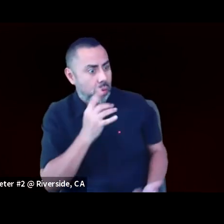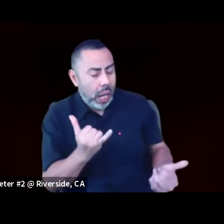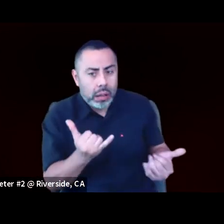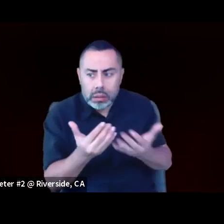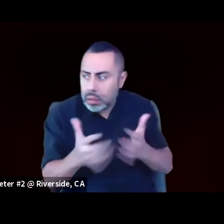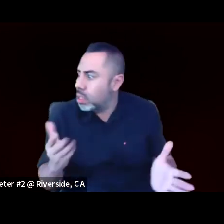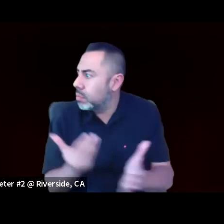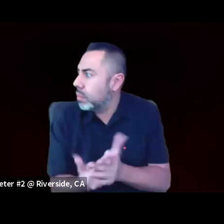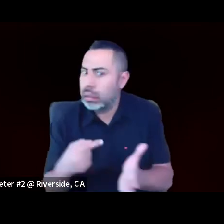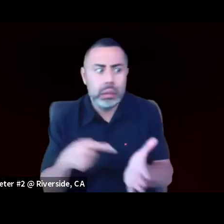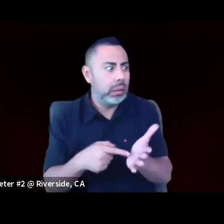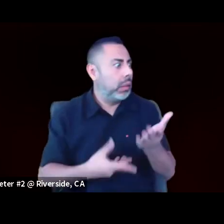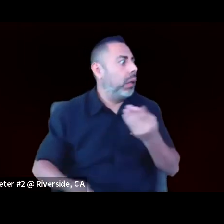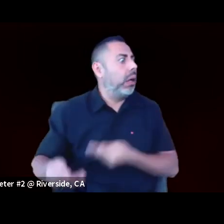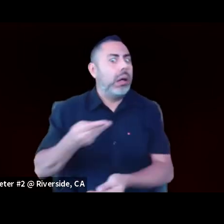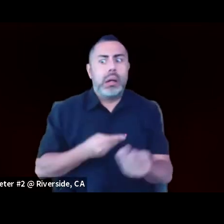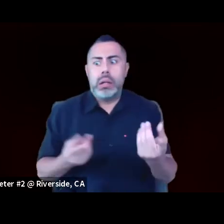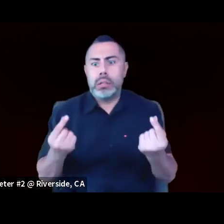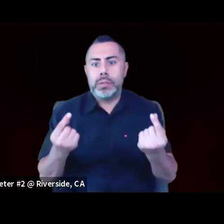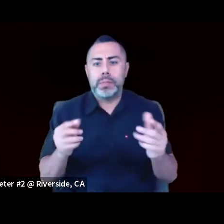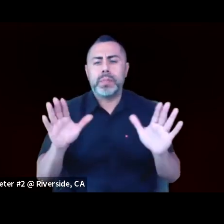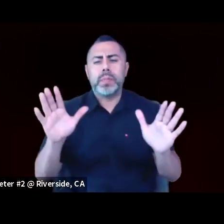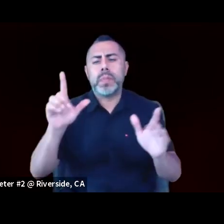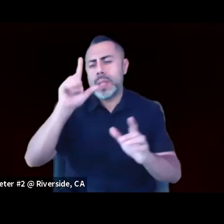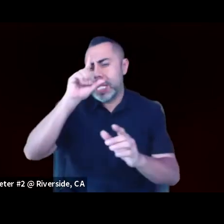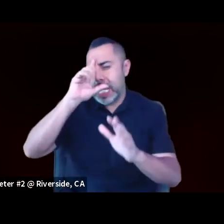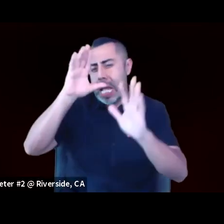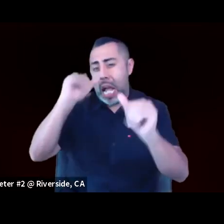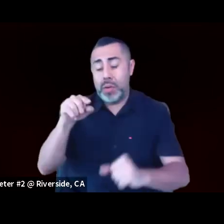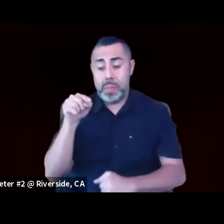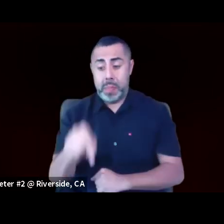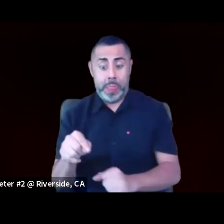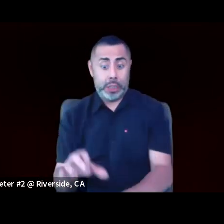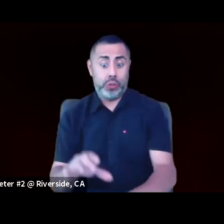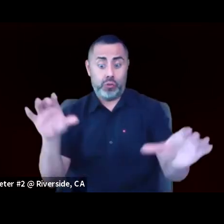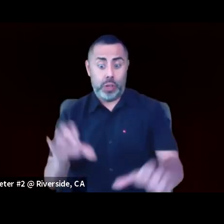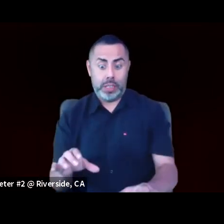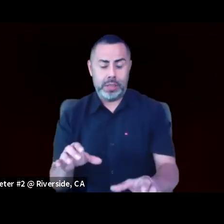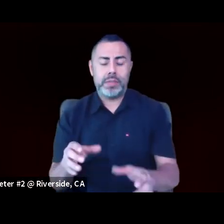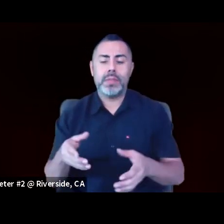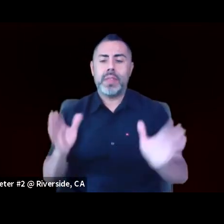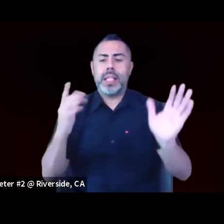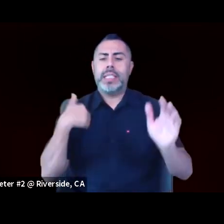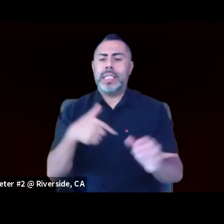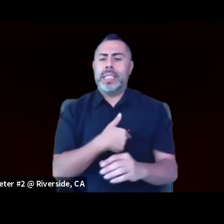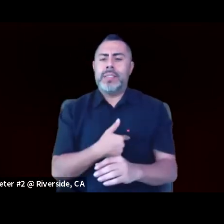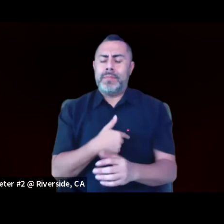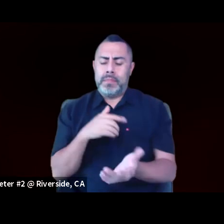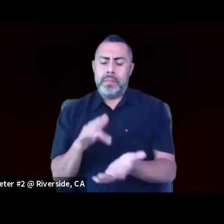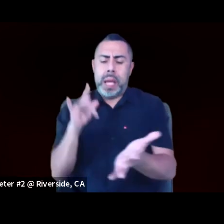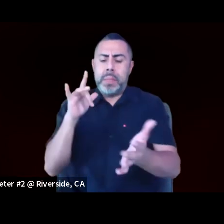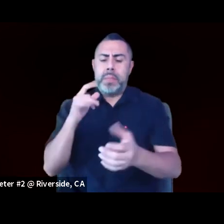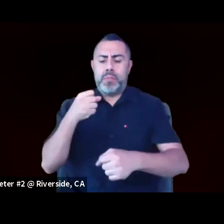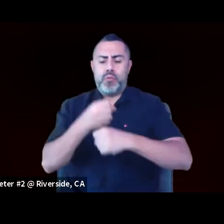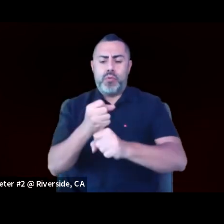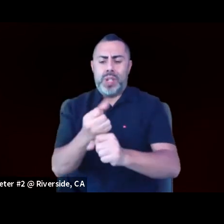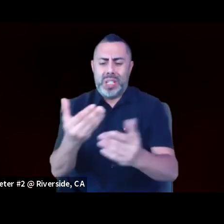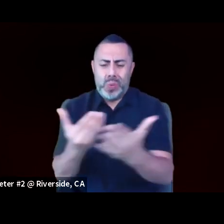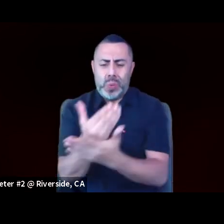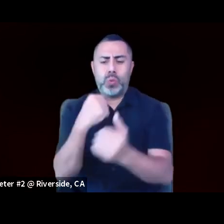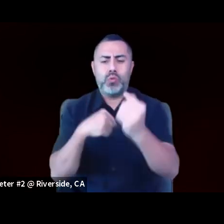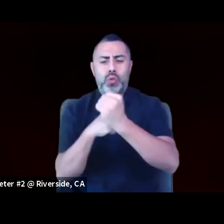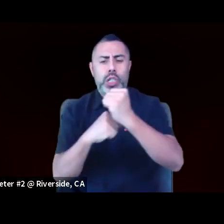I hope we can use this crisis to create new structures, more humane